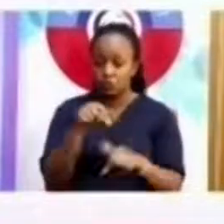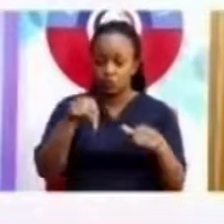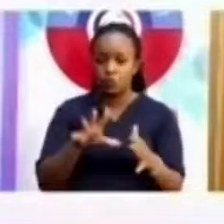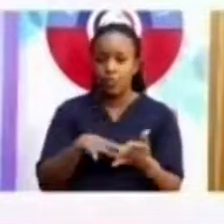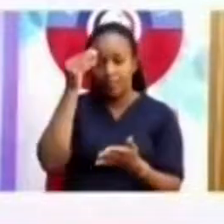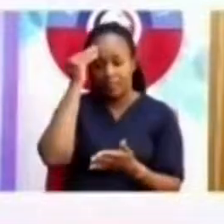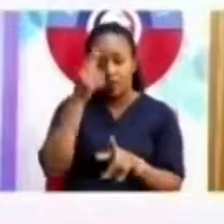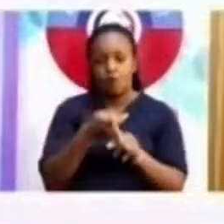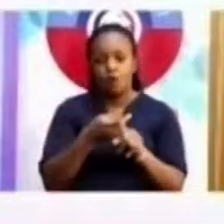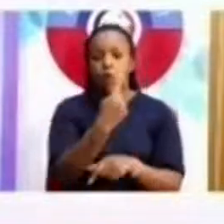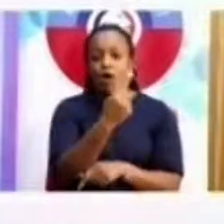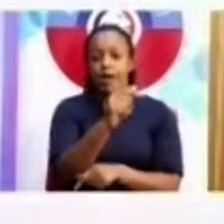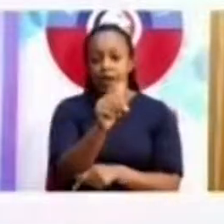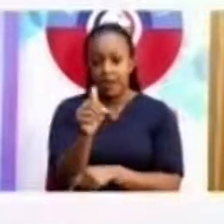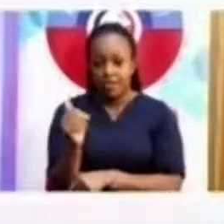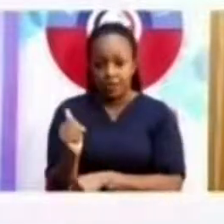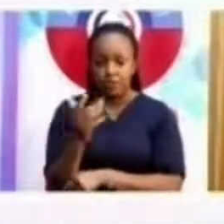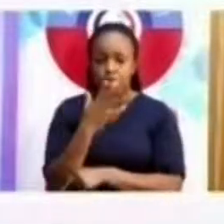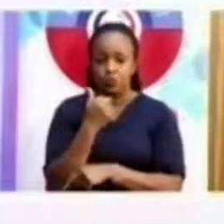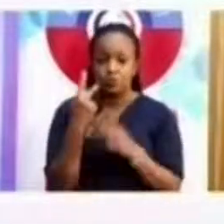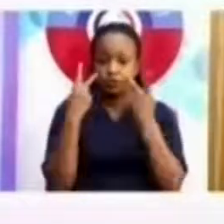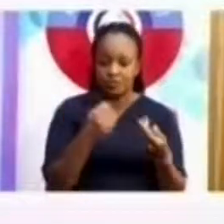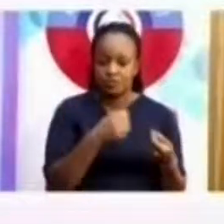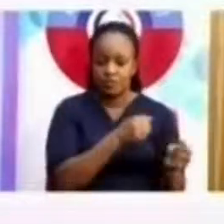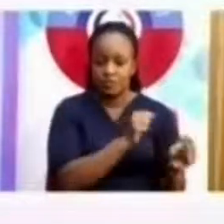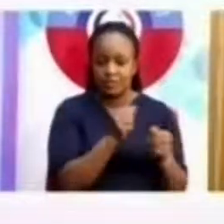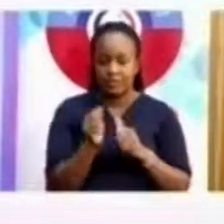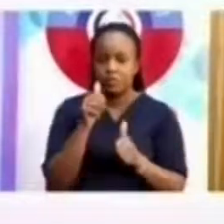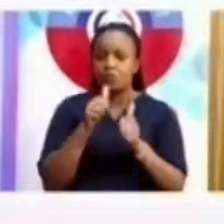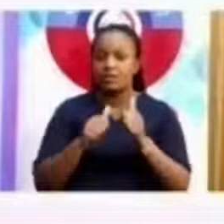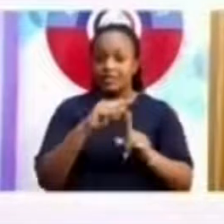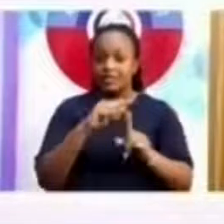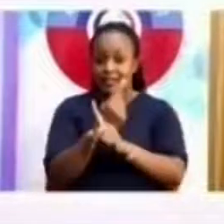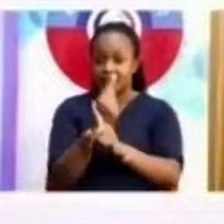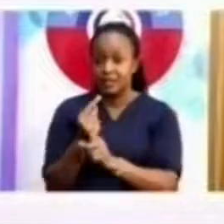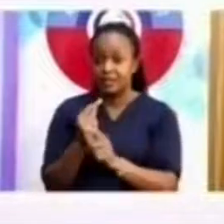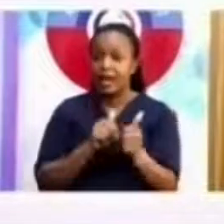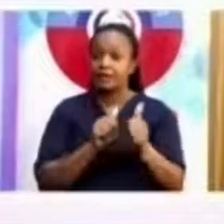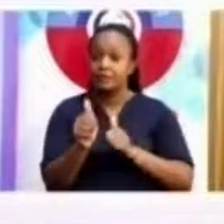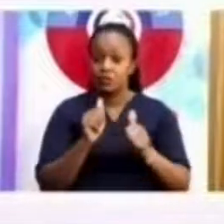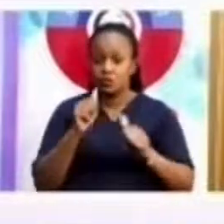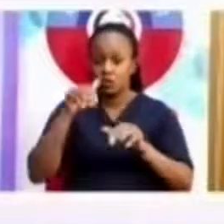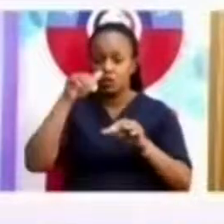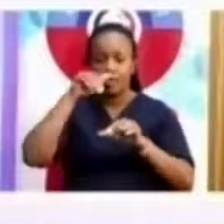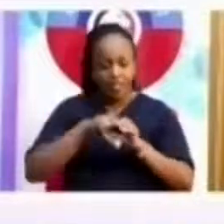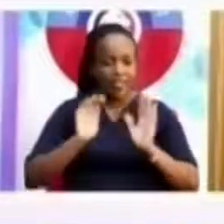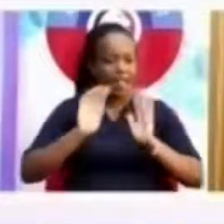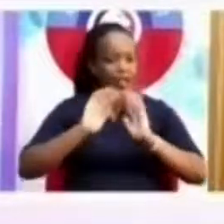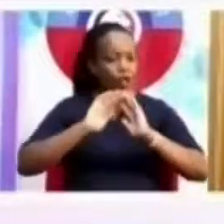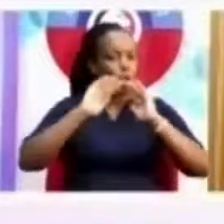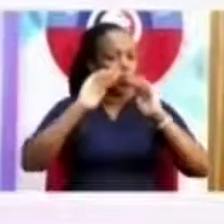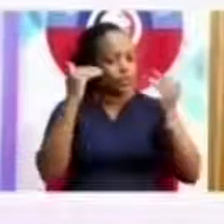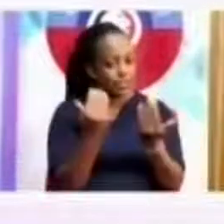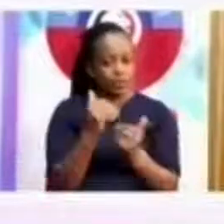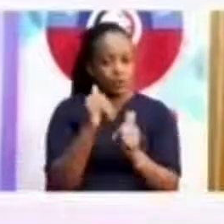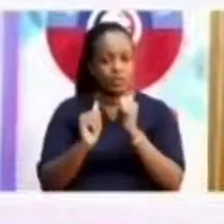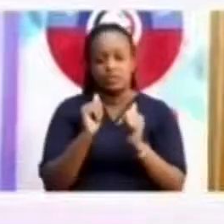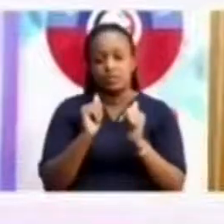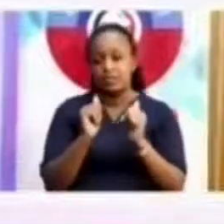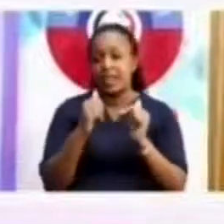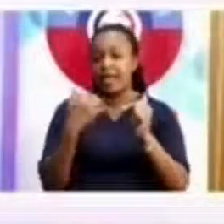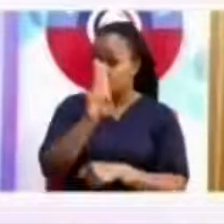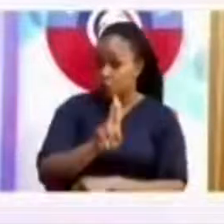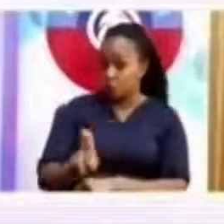see what strategies that various tax administrations on the continent are employing towards survival and, of course,